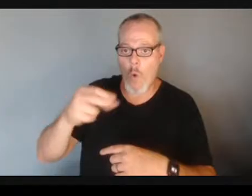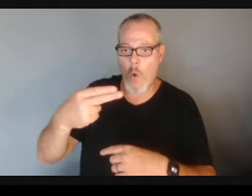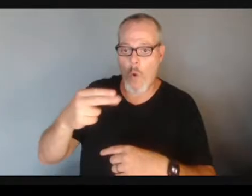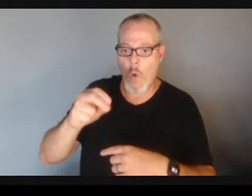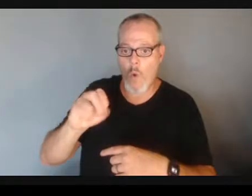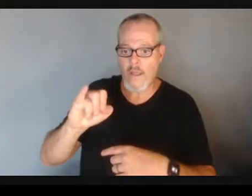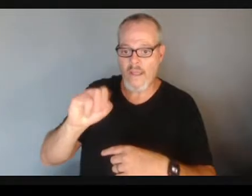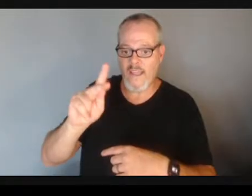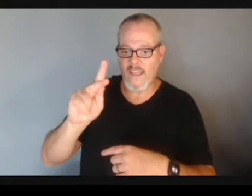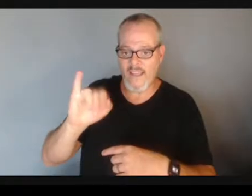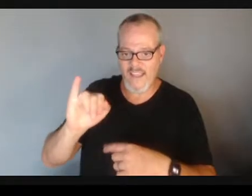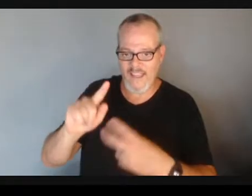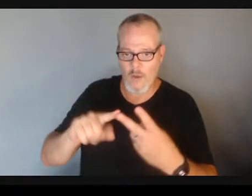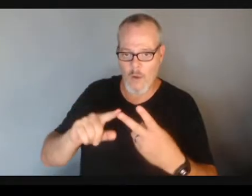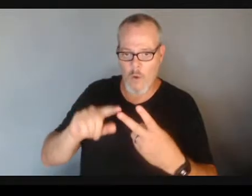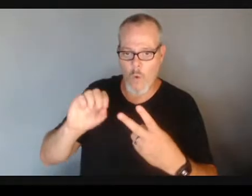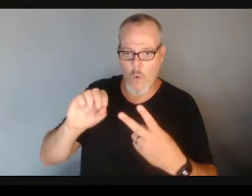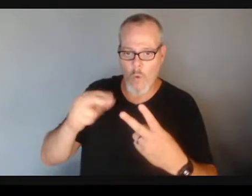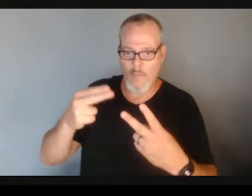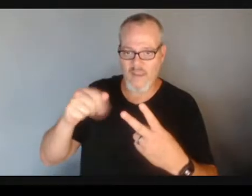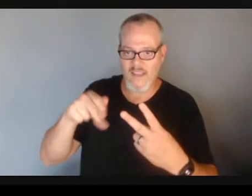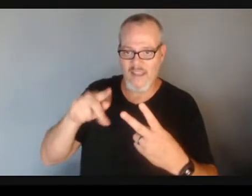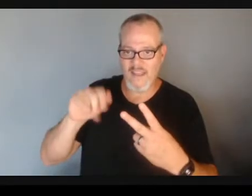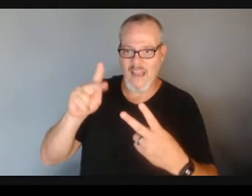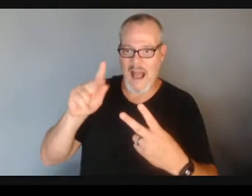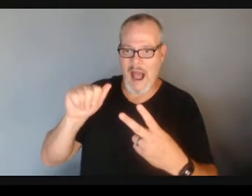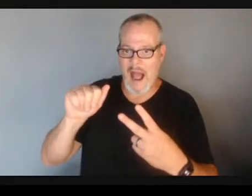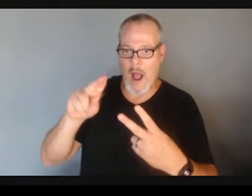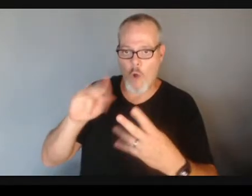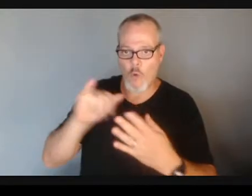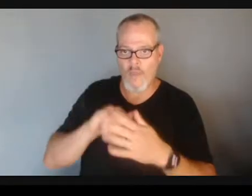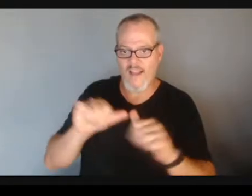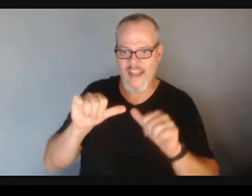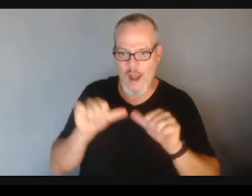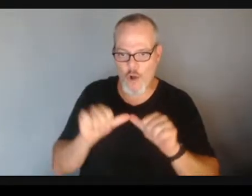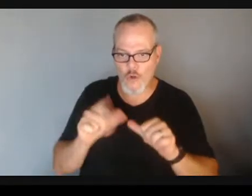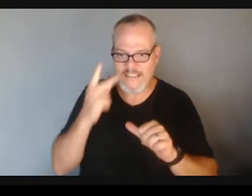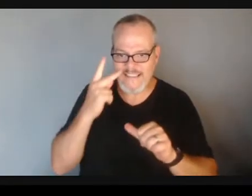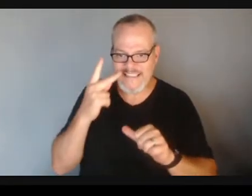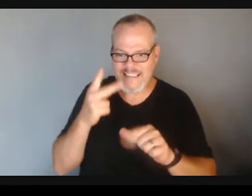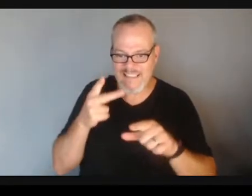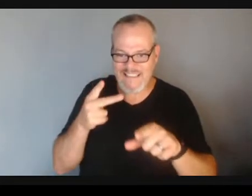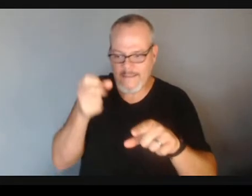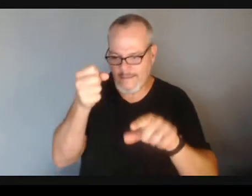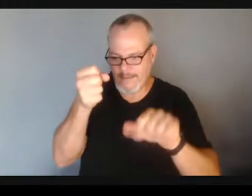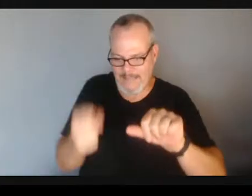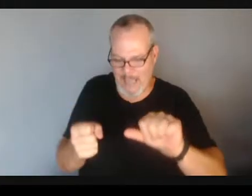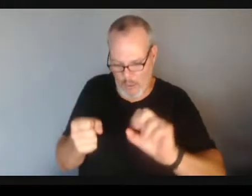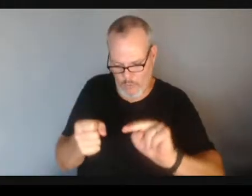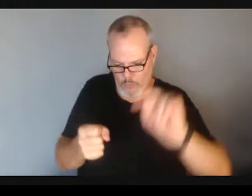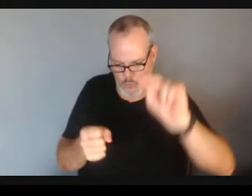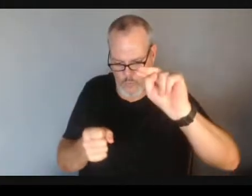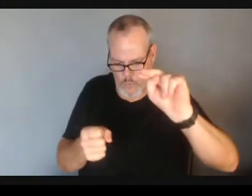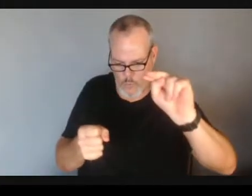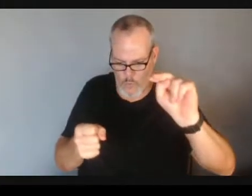right? So it's inverted, right? So we're looking south is north on this one. You can see the label of